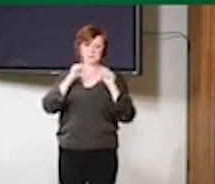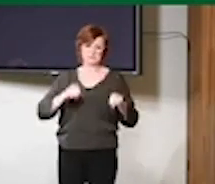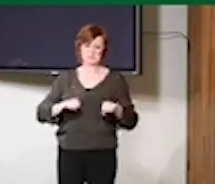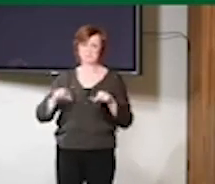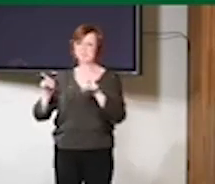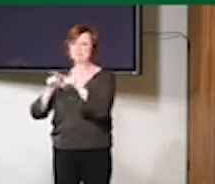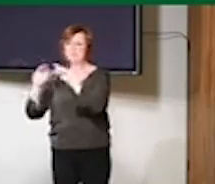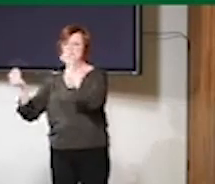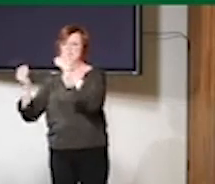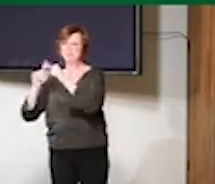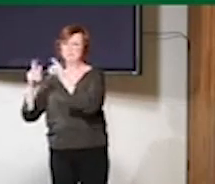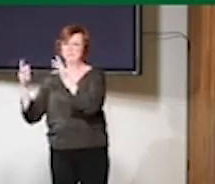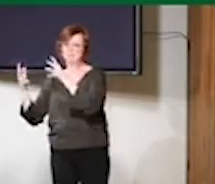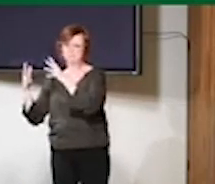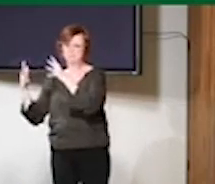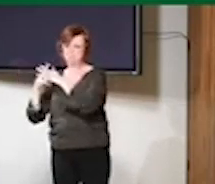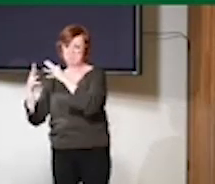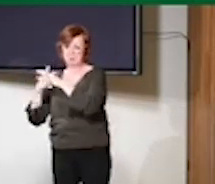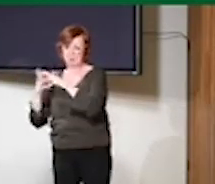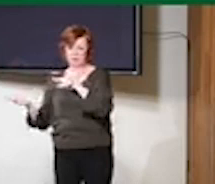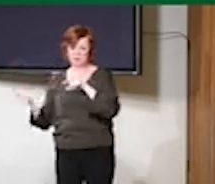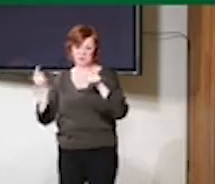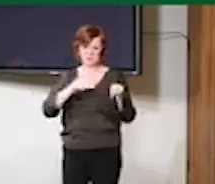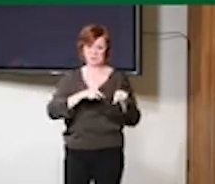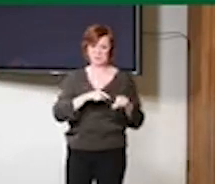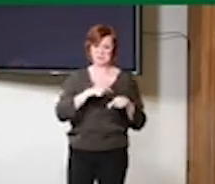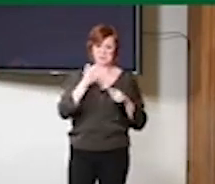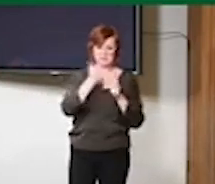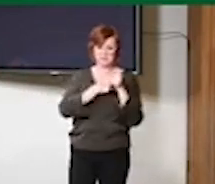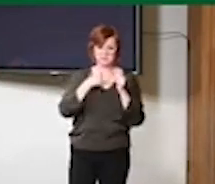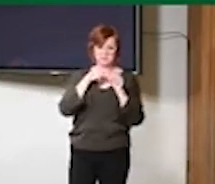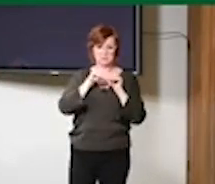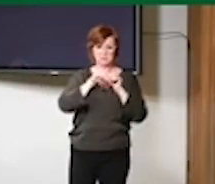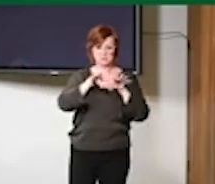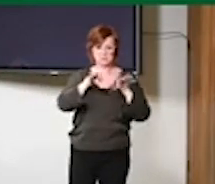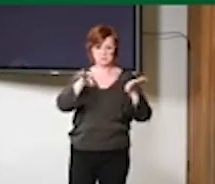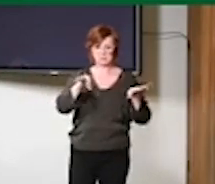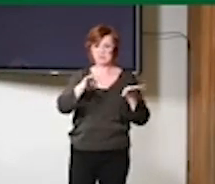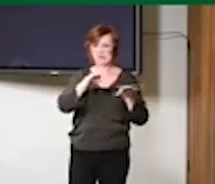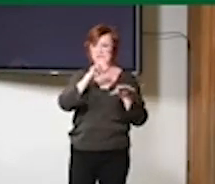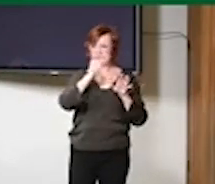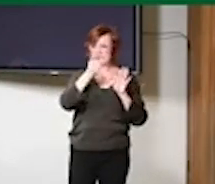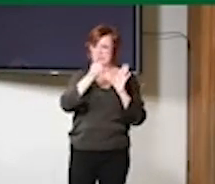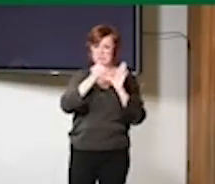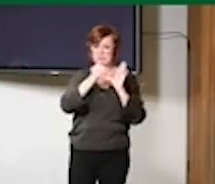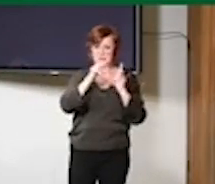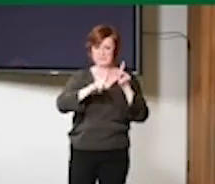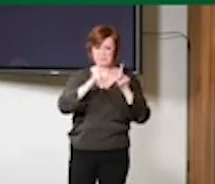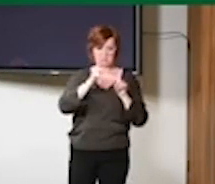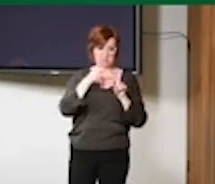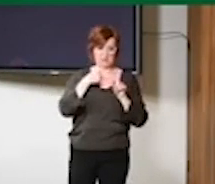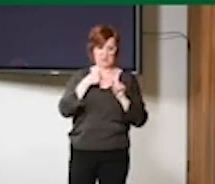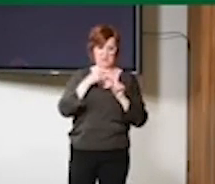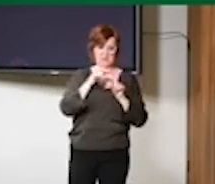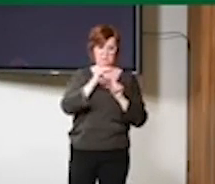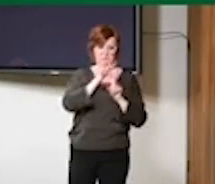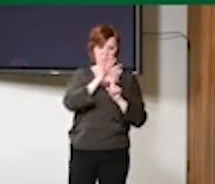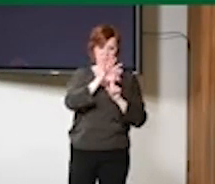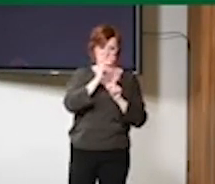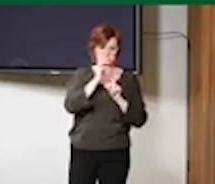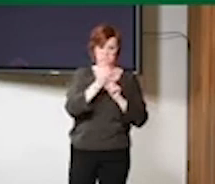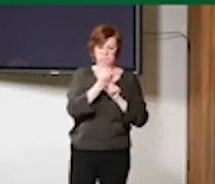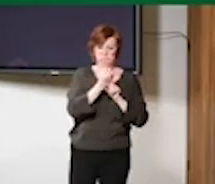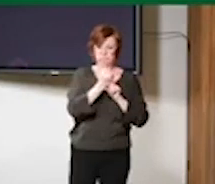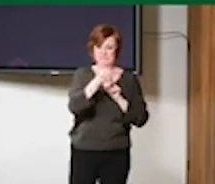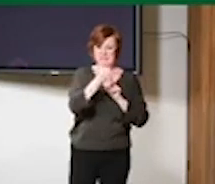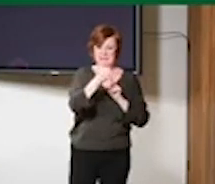that within 10 weeks, you have 59,000 people. And that's startling, but that's how fast COVID-19 moves. But if